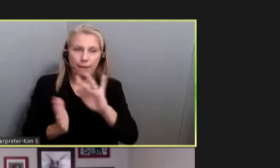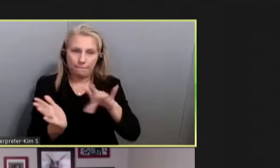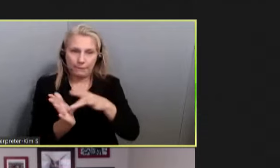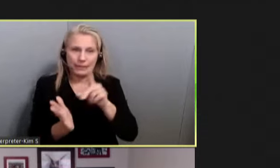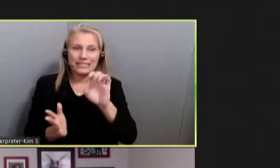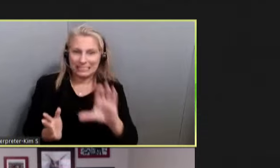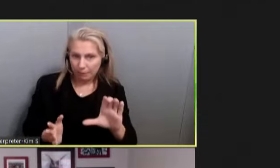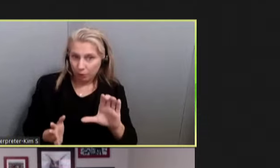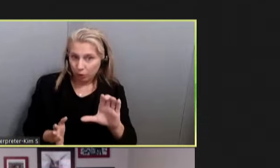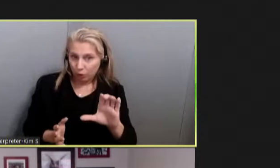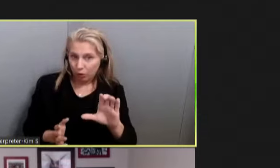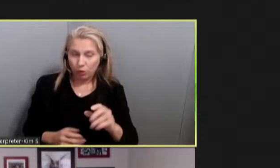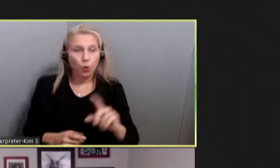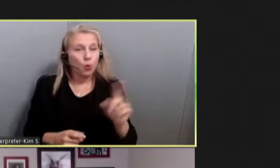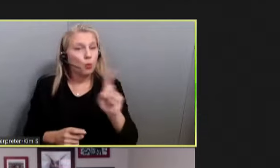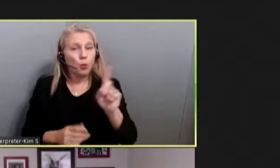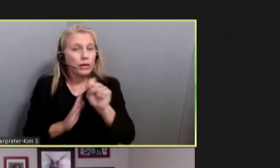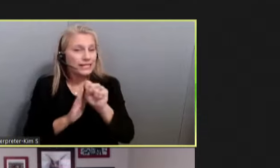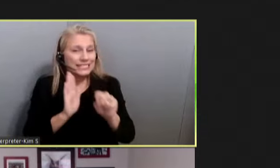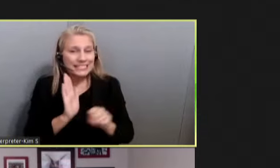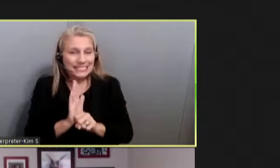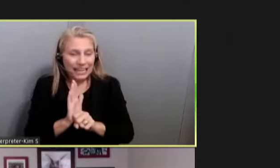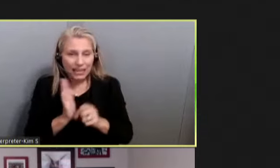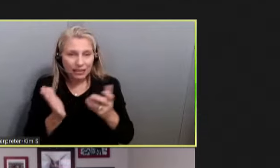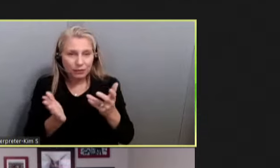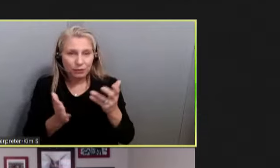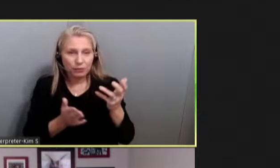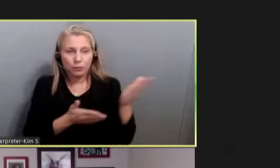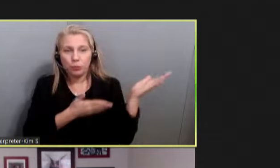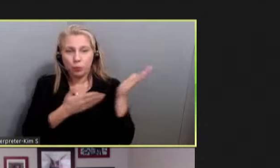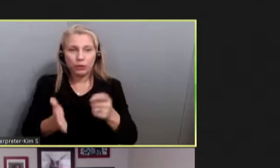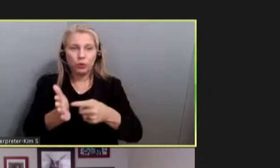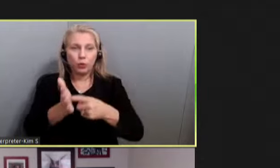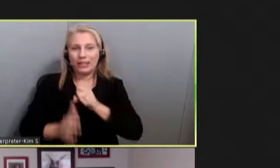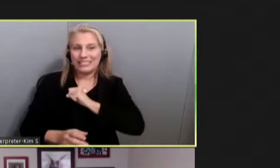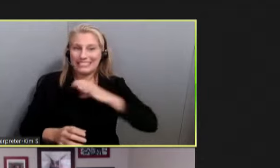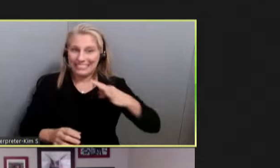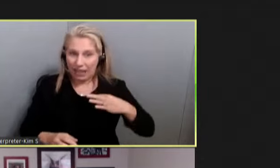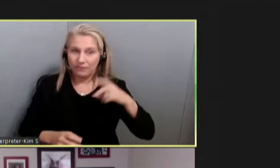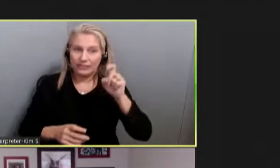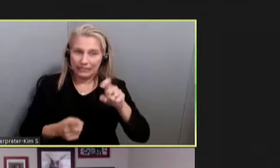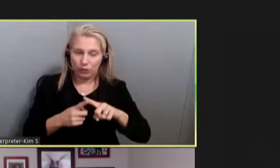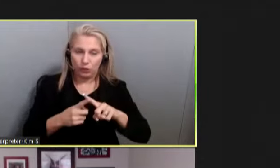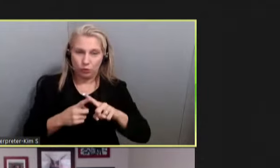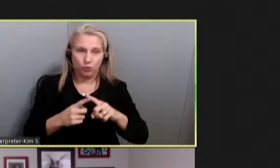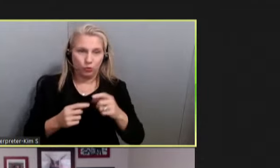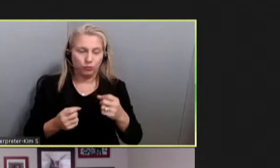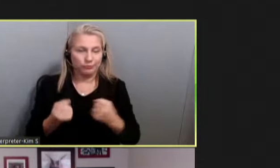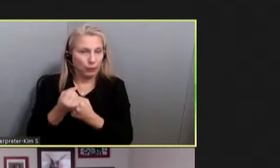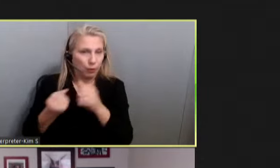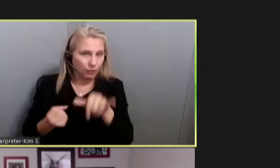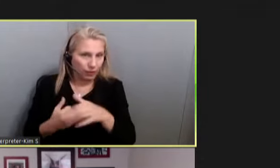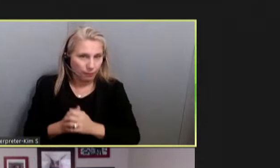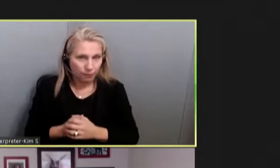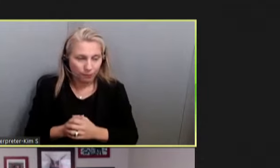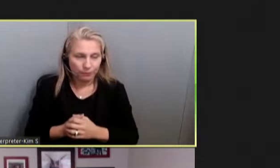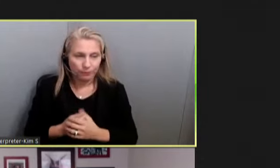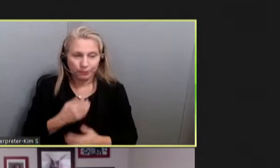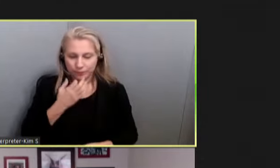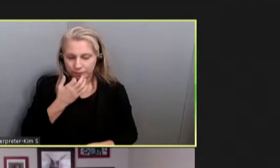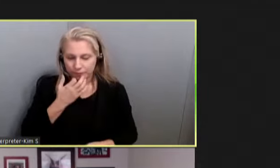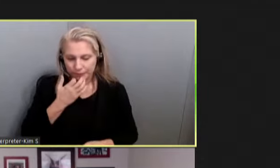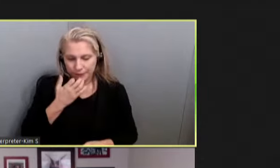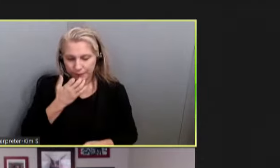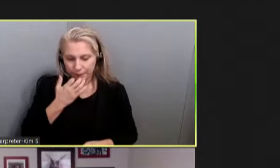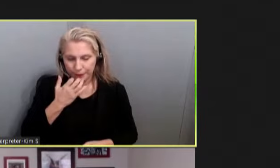mid-December? And where is the state at as far as bringing in the requisite staff needed to stand those up? Thank you.